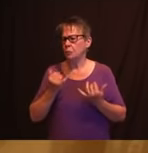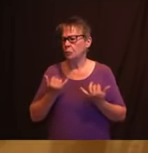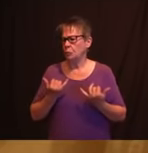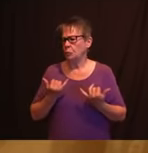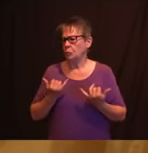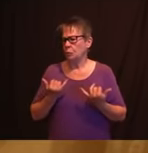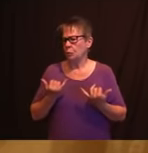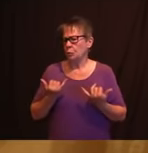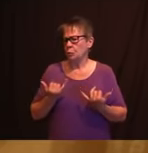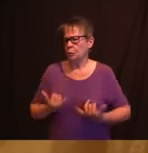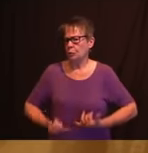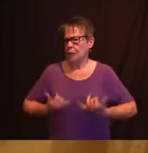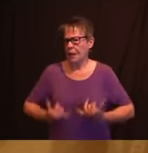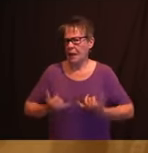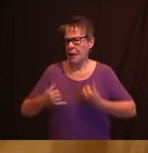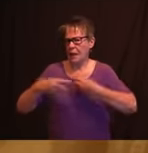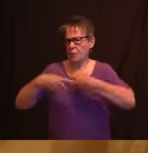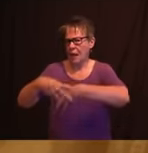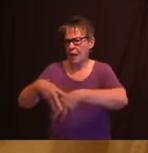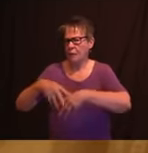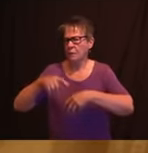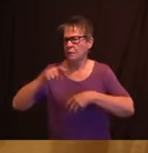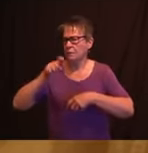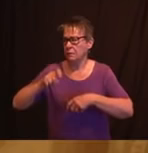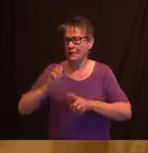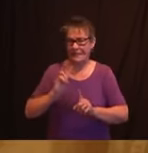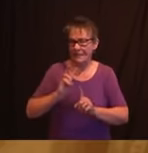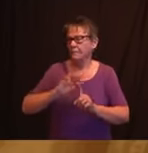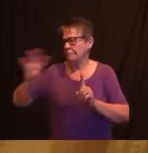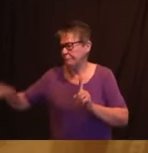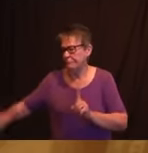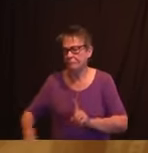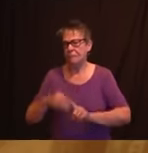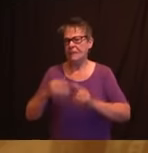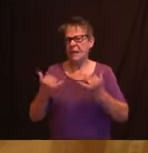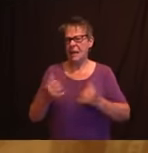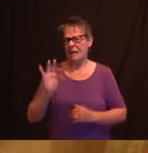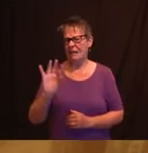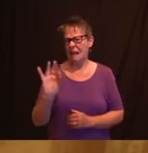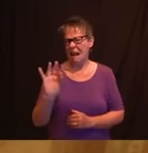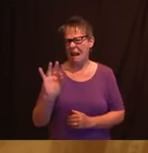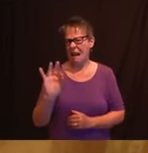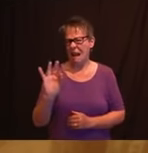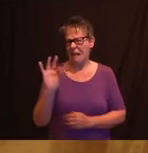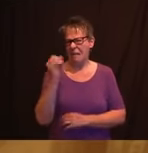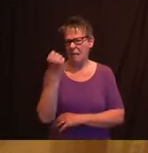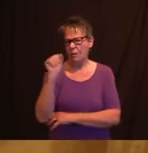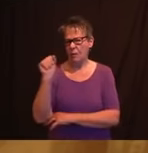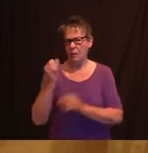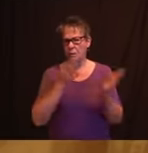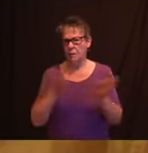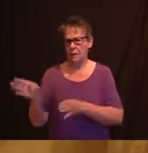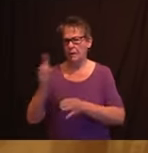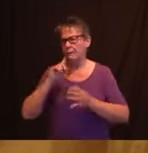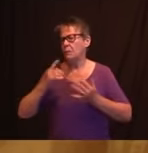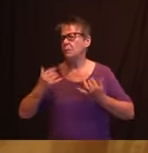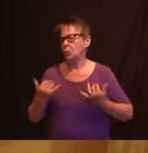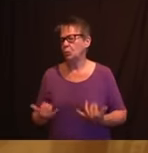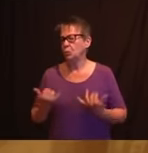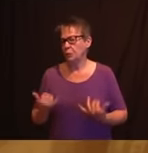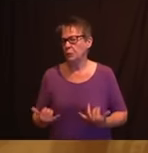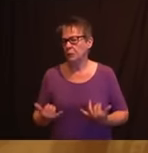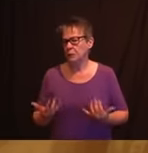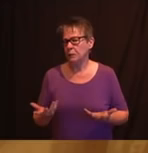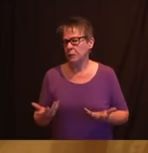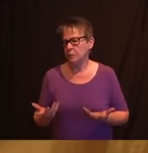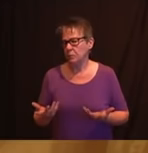law enforcement throughout New Jersey, particularly our troopers who are not only working their 12-hour shifts on the road, but then serve as that